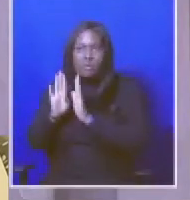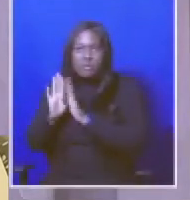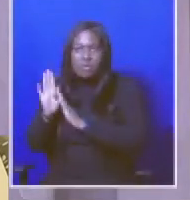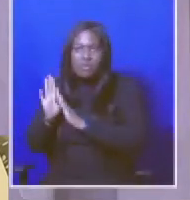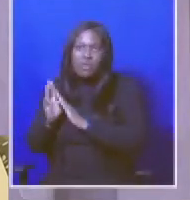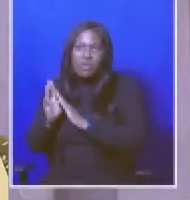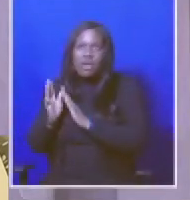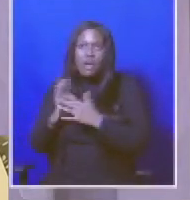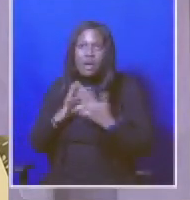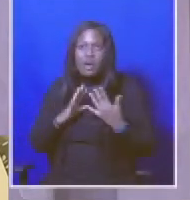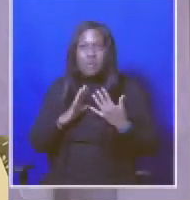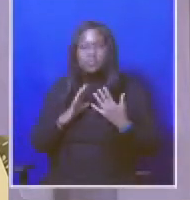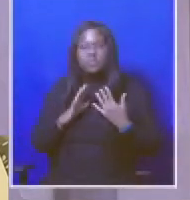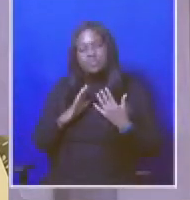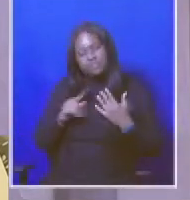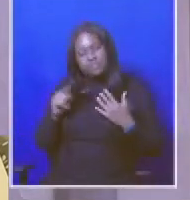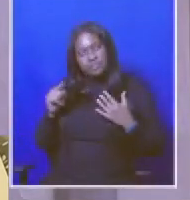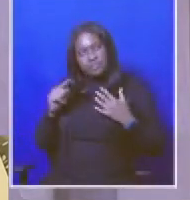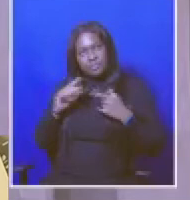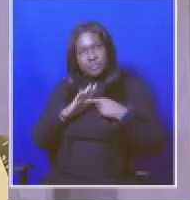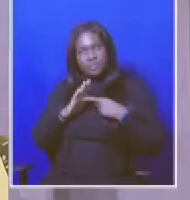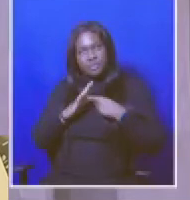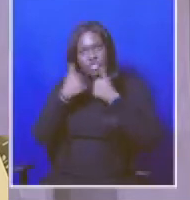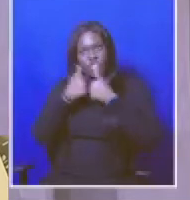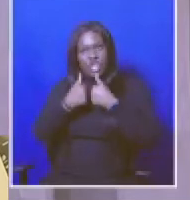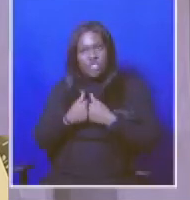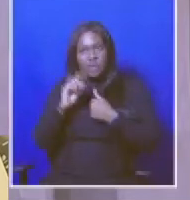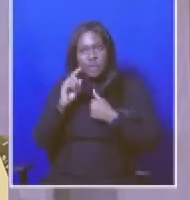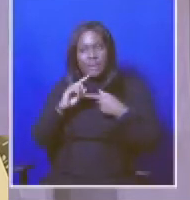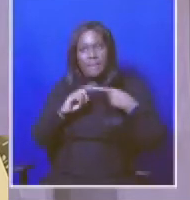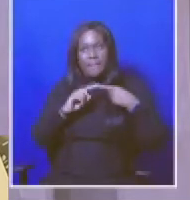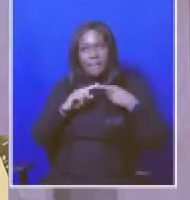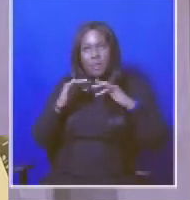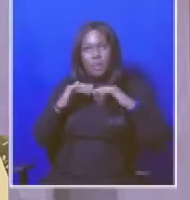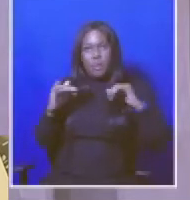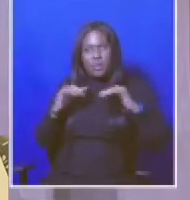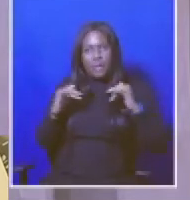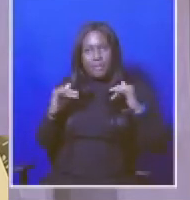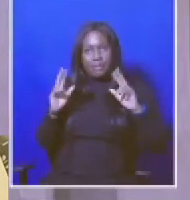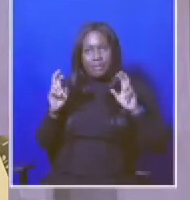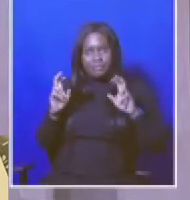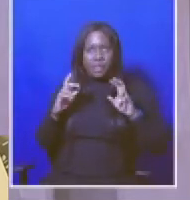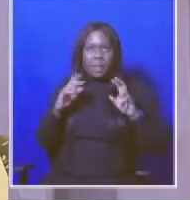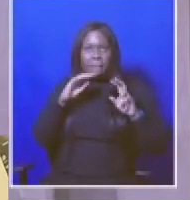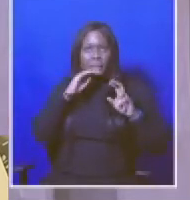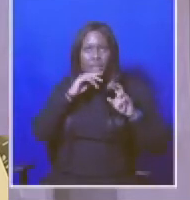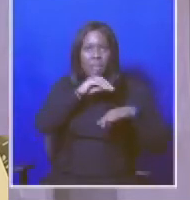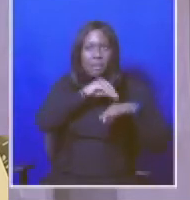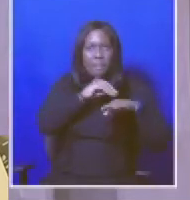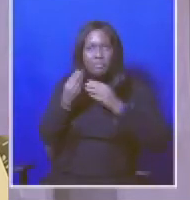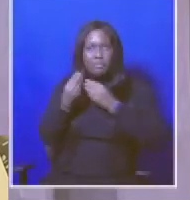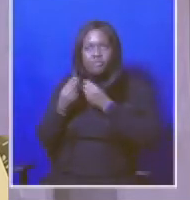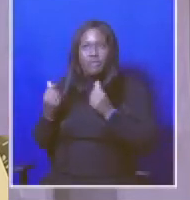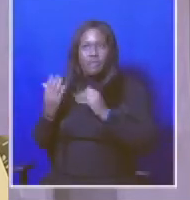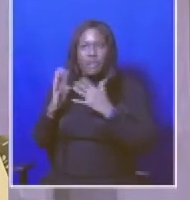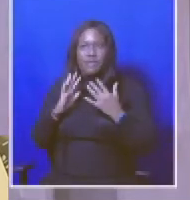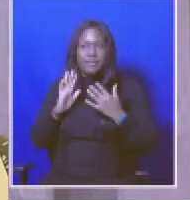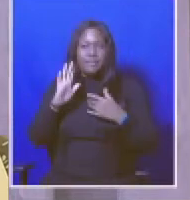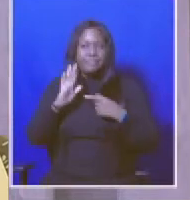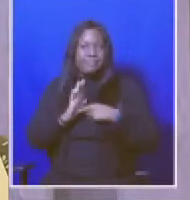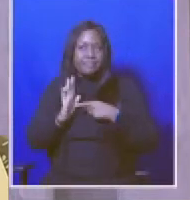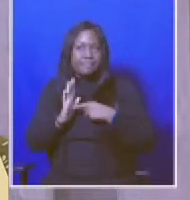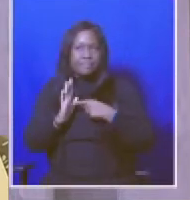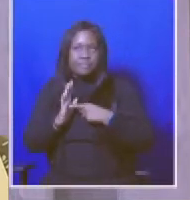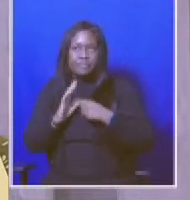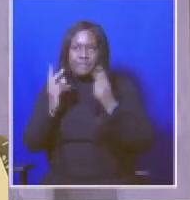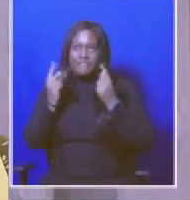others, water-related challenges. Part of the solution includes the following interventions. 1,